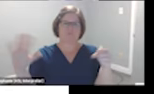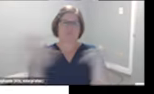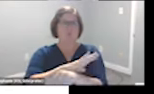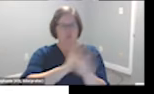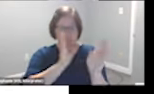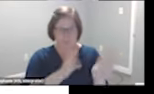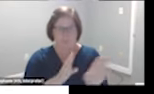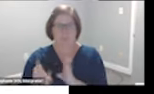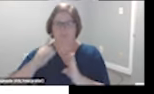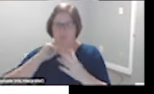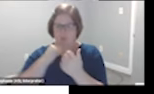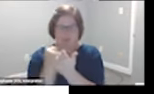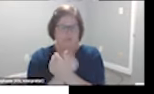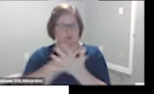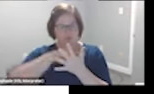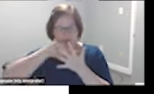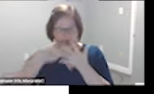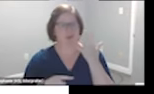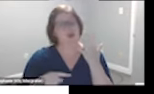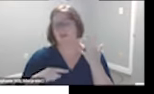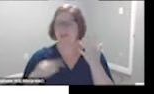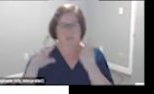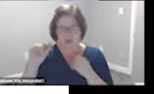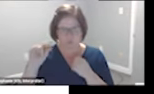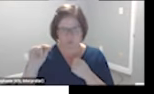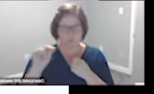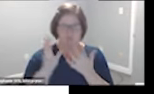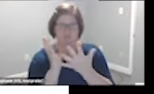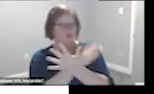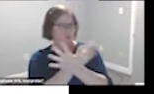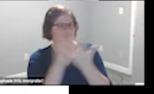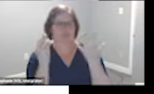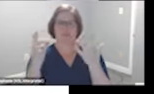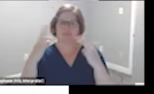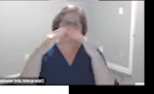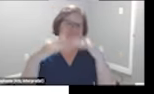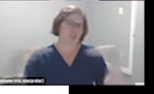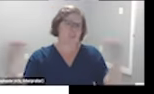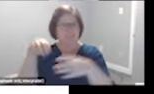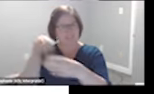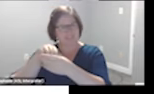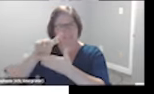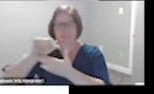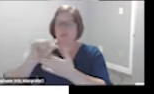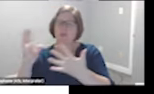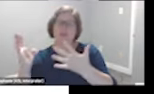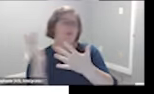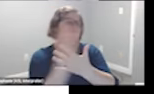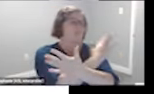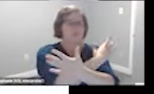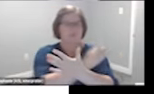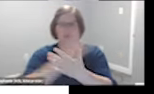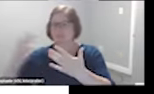foresee every accessibility need. The range of of disability is very wide. You also will not